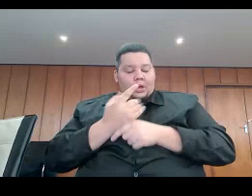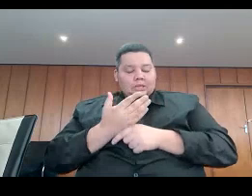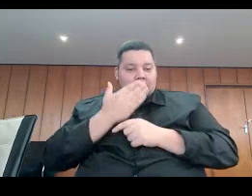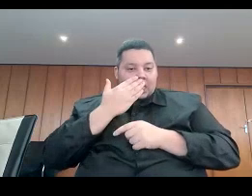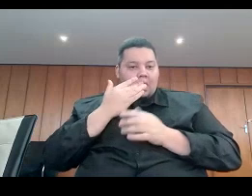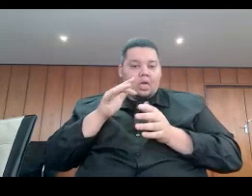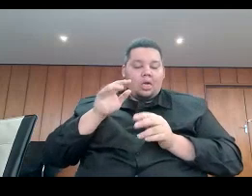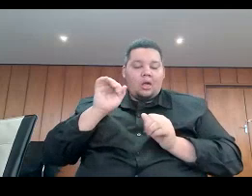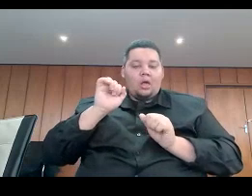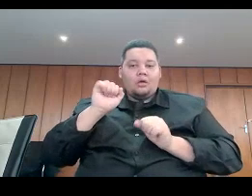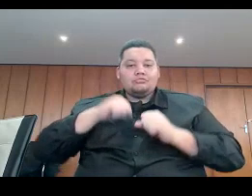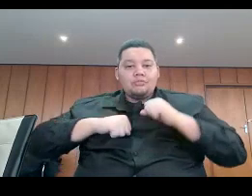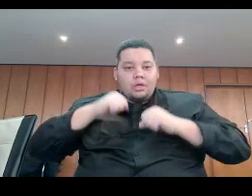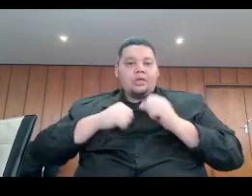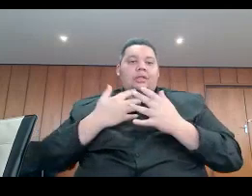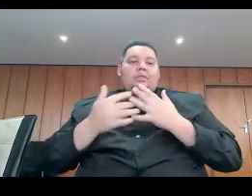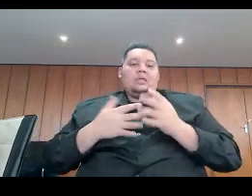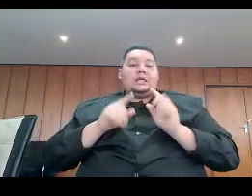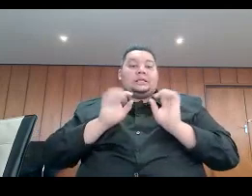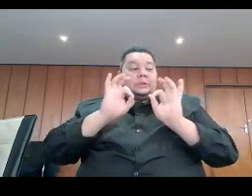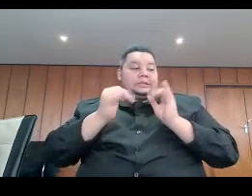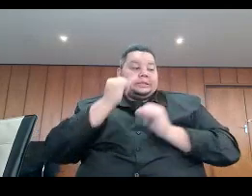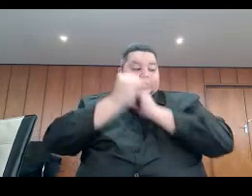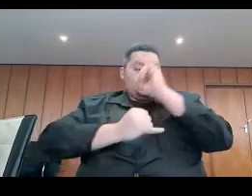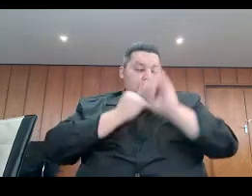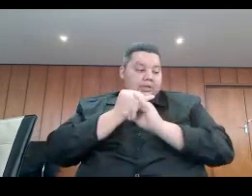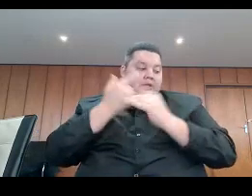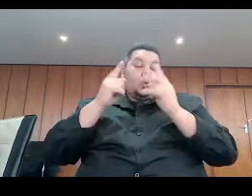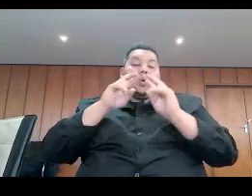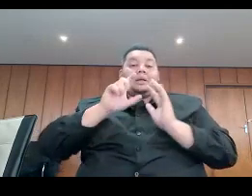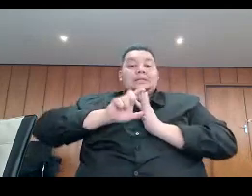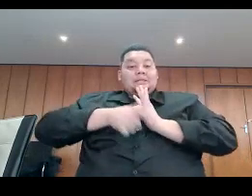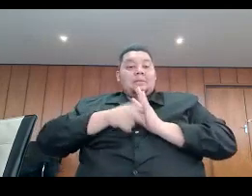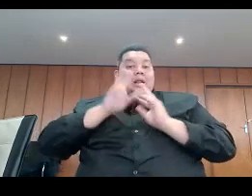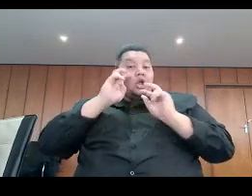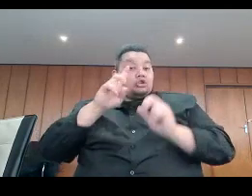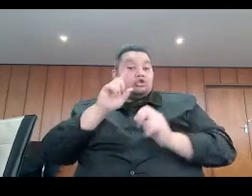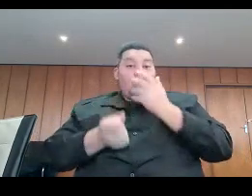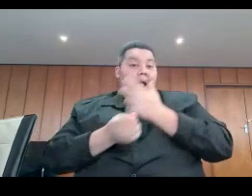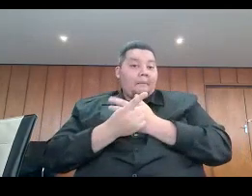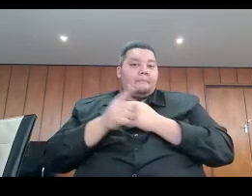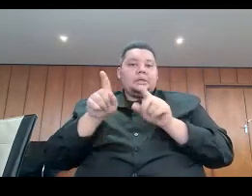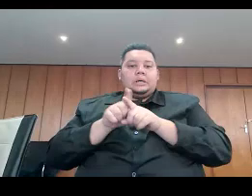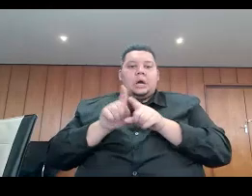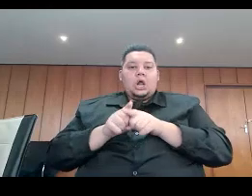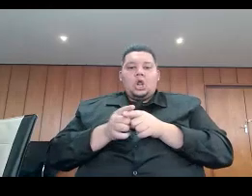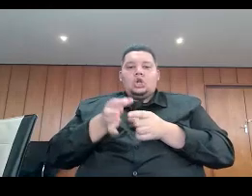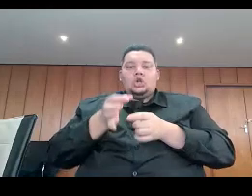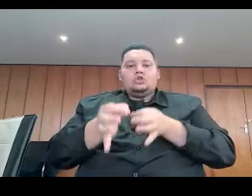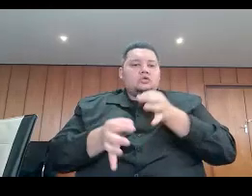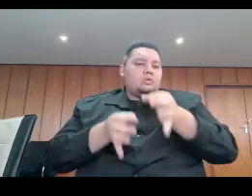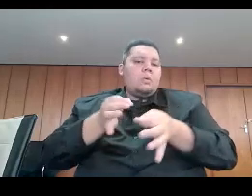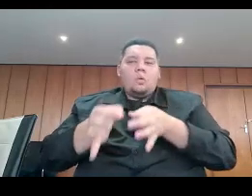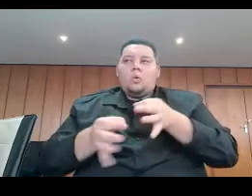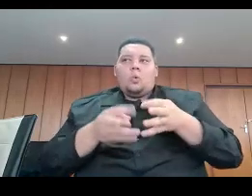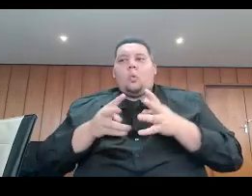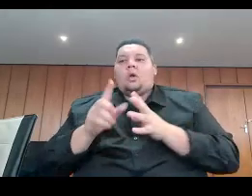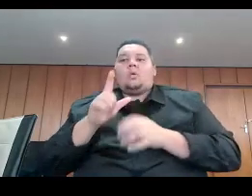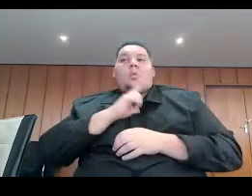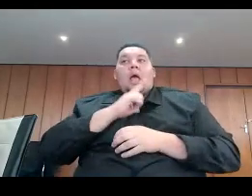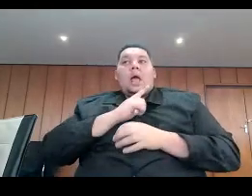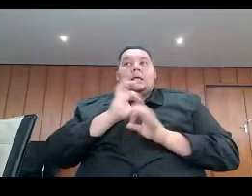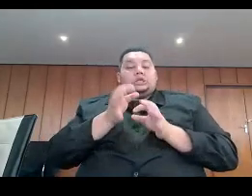been. And this is international. So disability research happens in small pockets mostly because